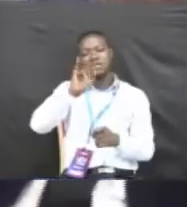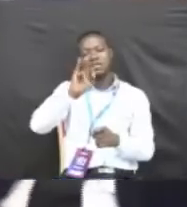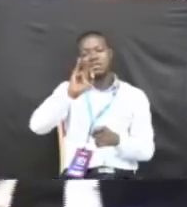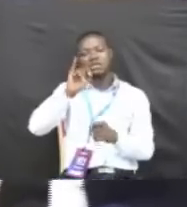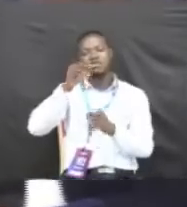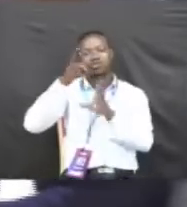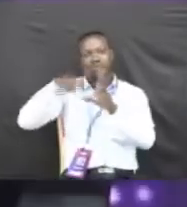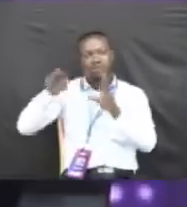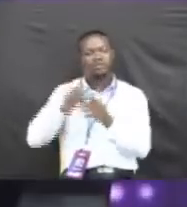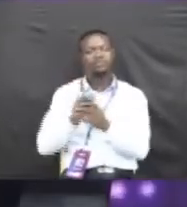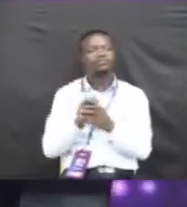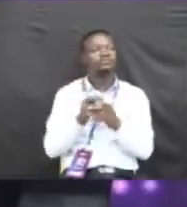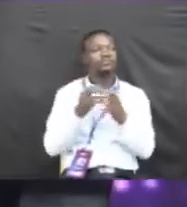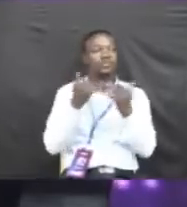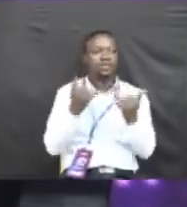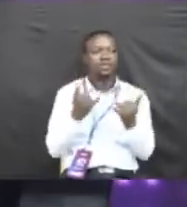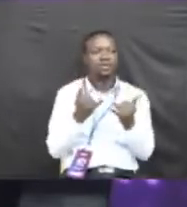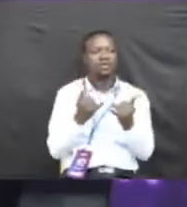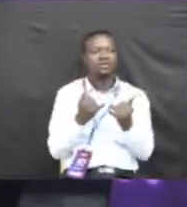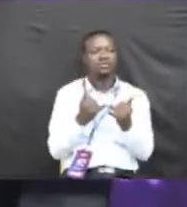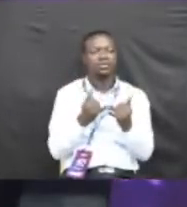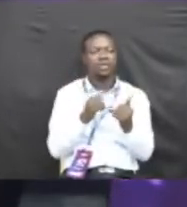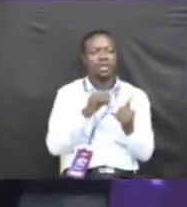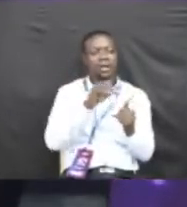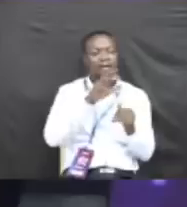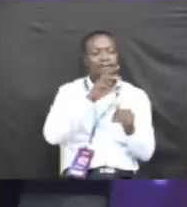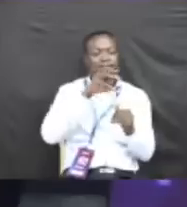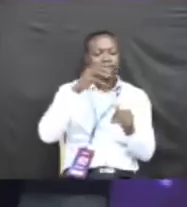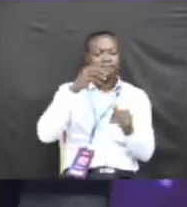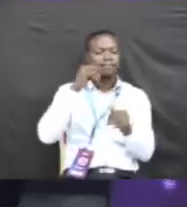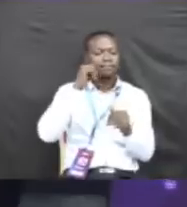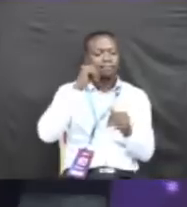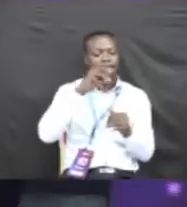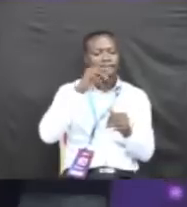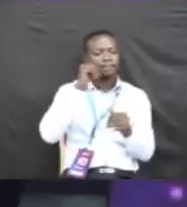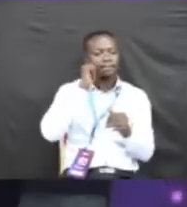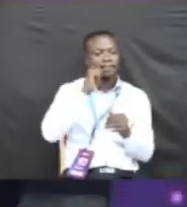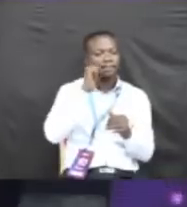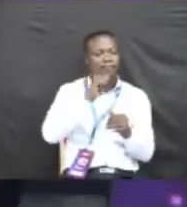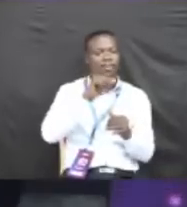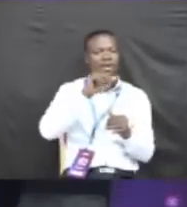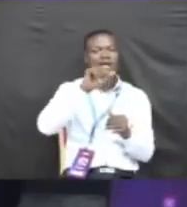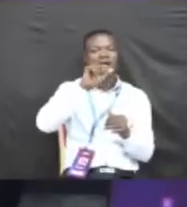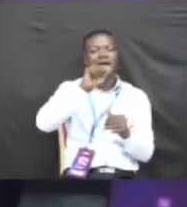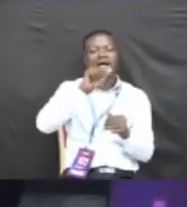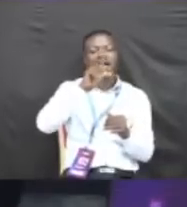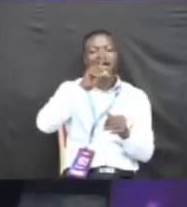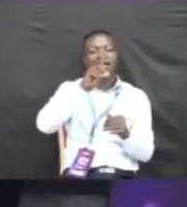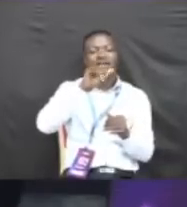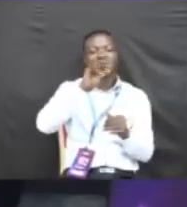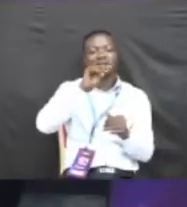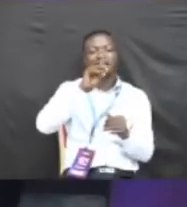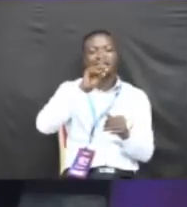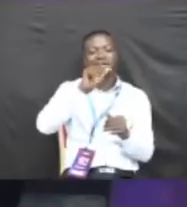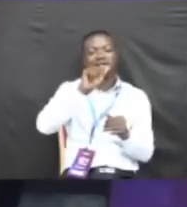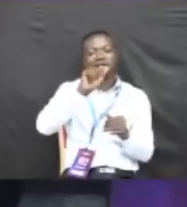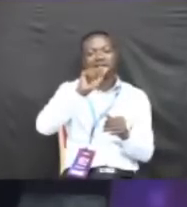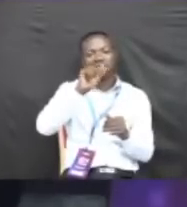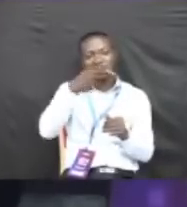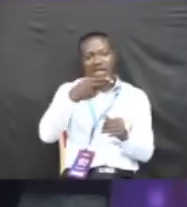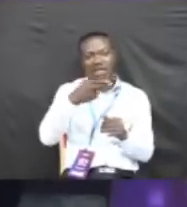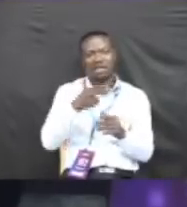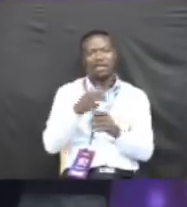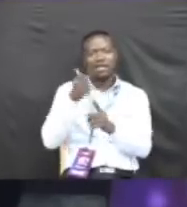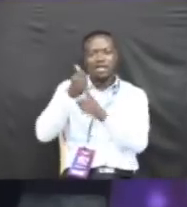Next Miss Adenda Aimoka of Insom District who